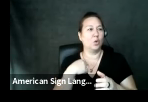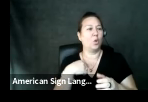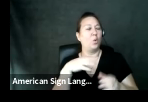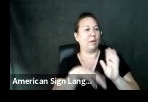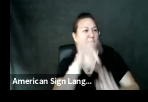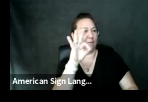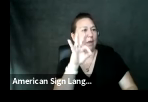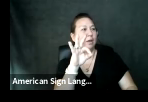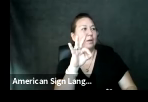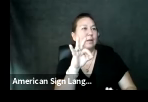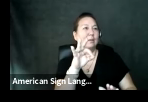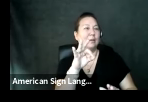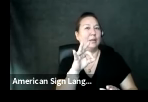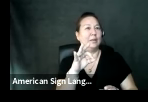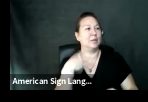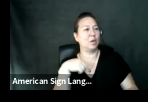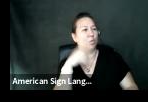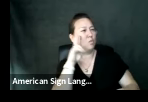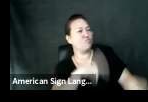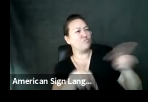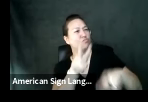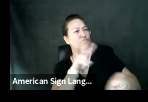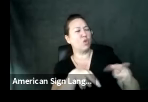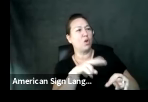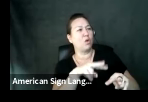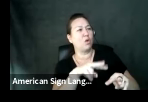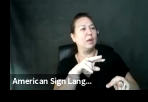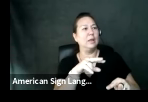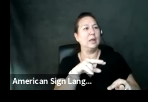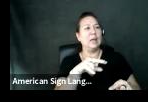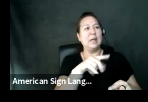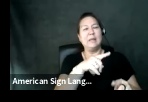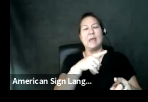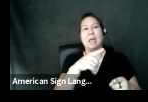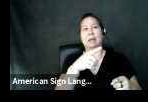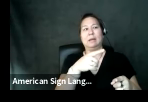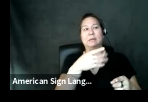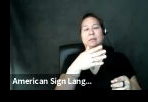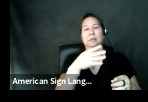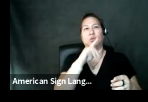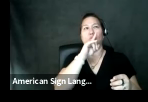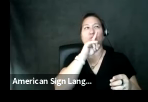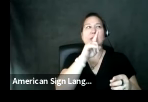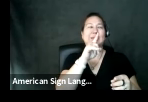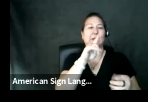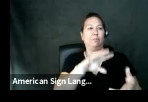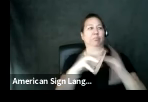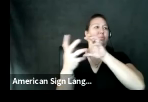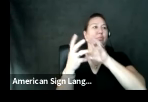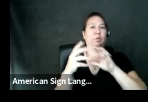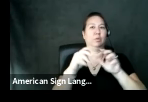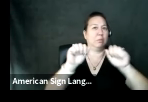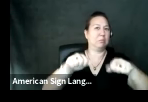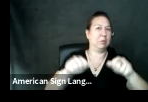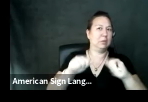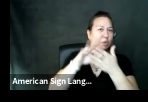an impact on the student's ability to focus in the classroom to the extent that it's negatively impacting their ability to